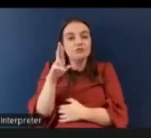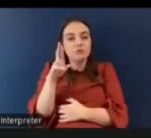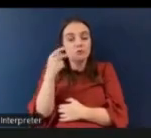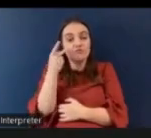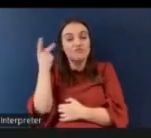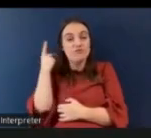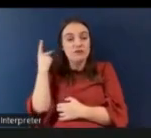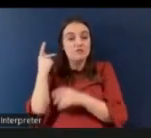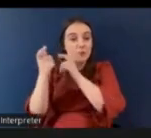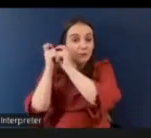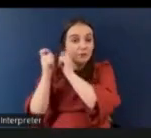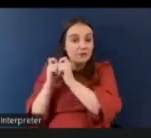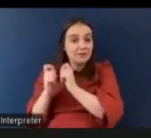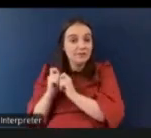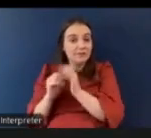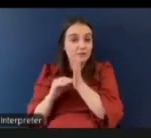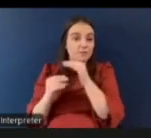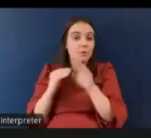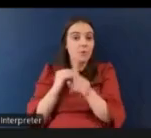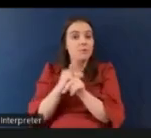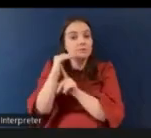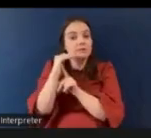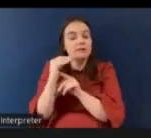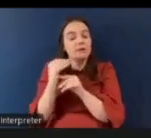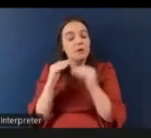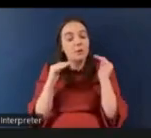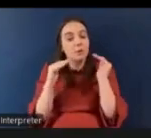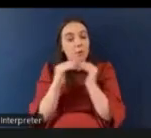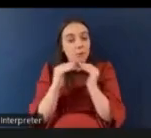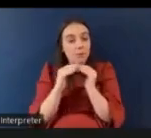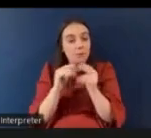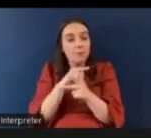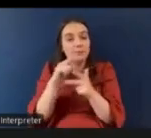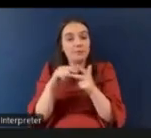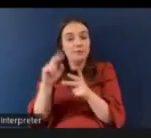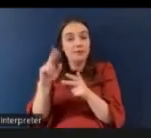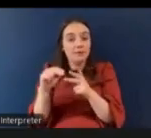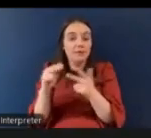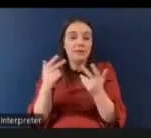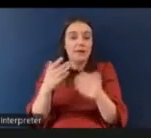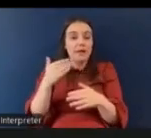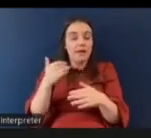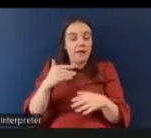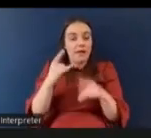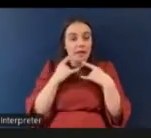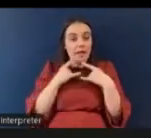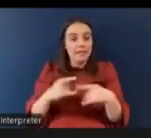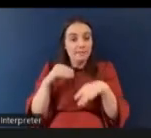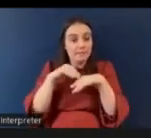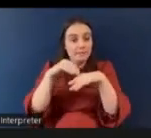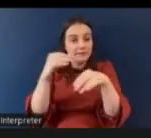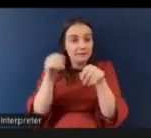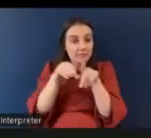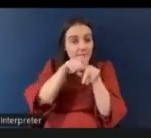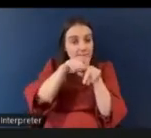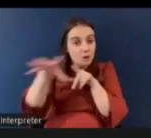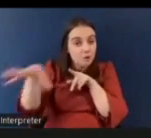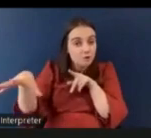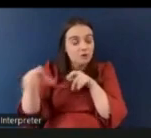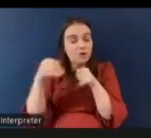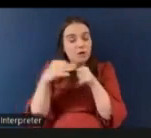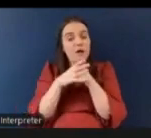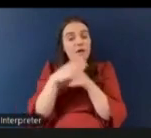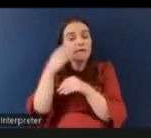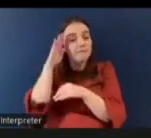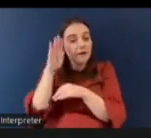be impacted by pollution of our environment? Do they have an active role in environmental decision making at local and